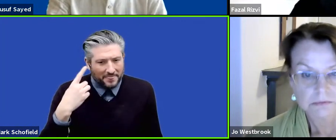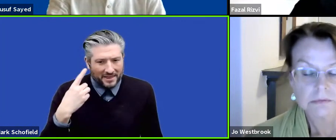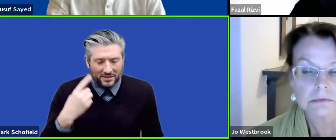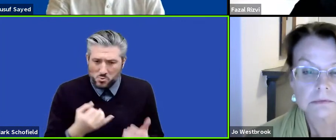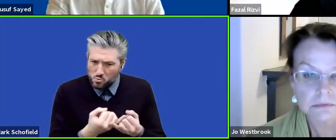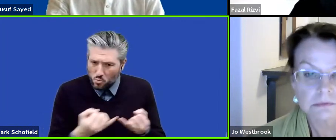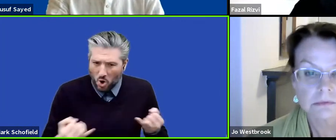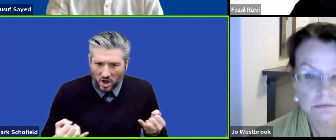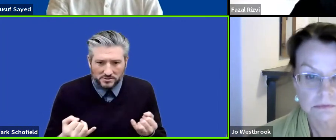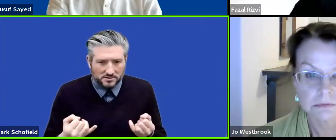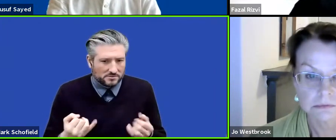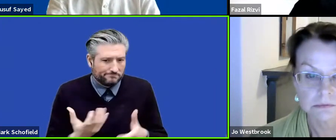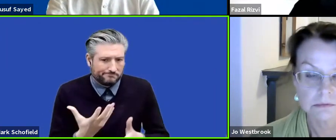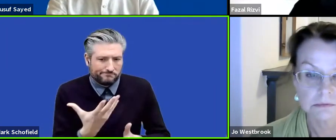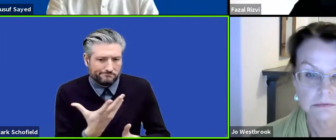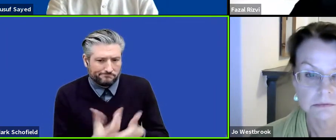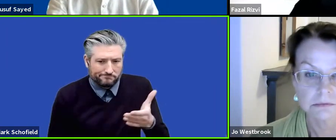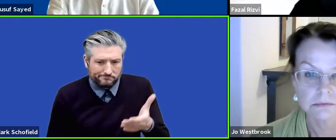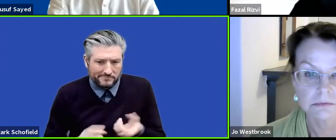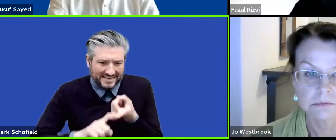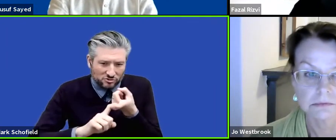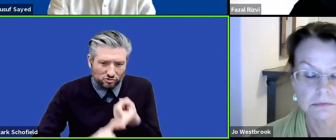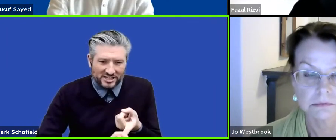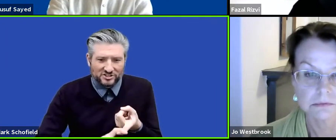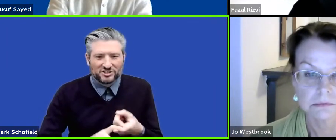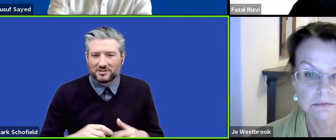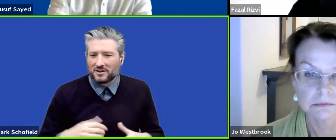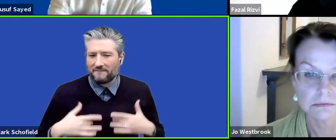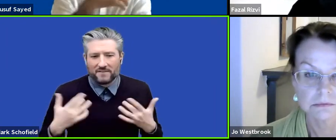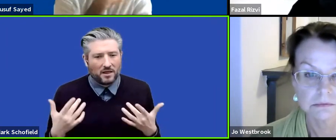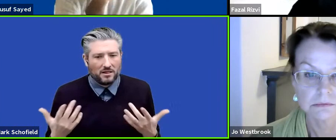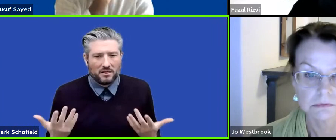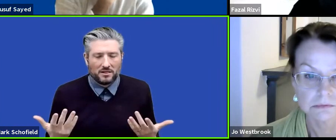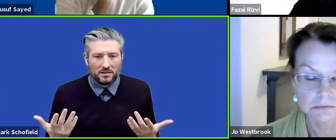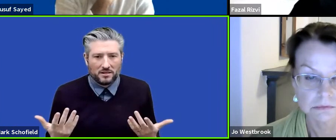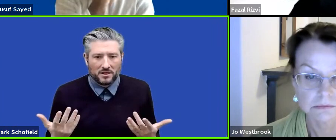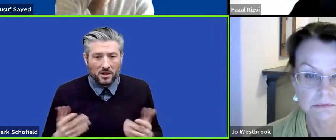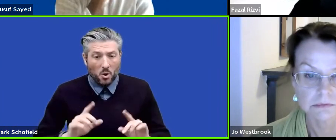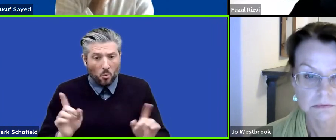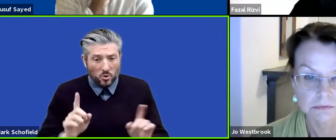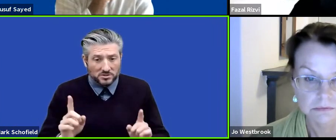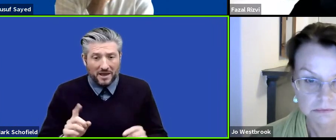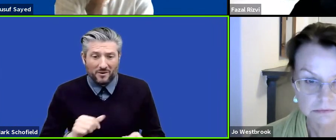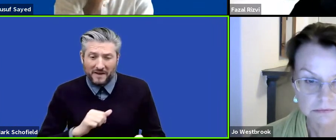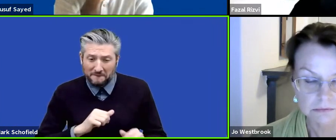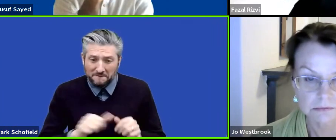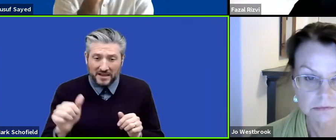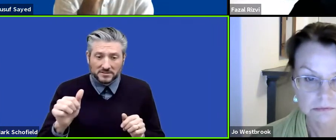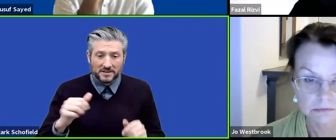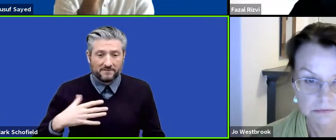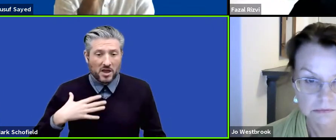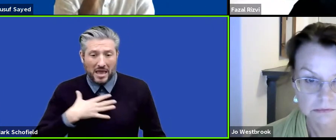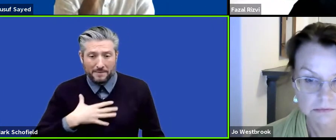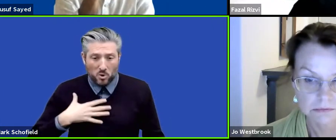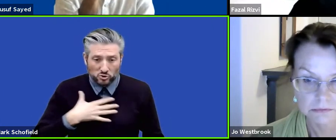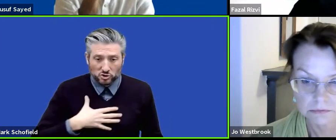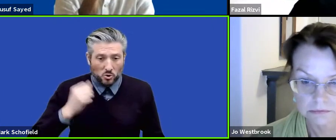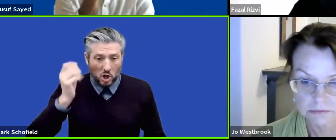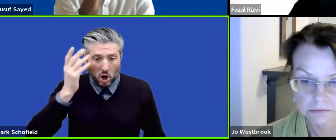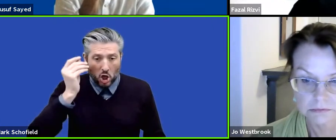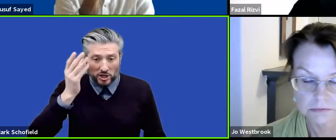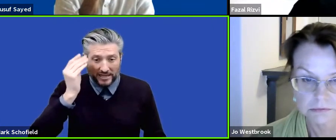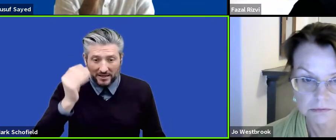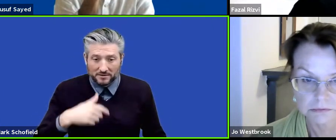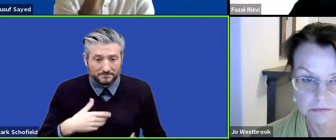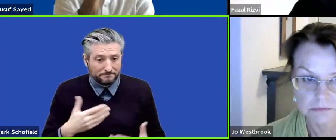of sociality of education, at the expense of affective, emotional learnings and all those other things. And yet, going